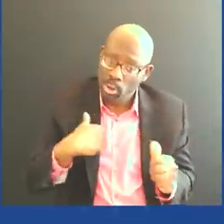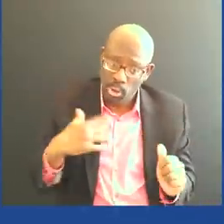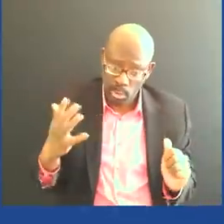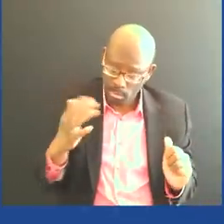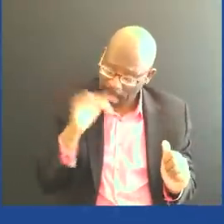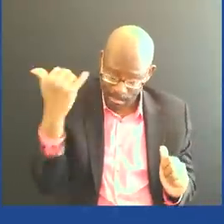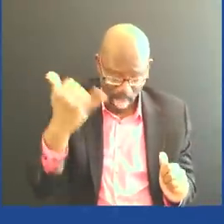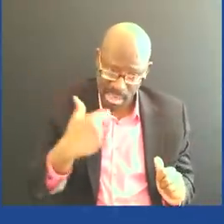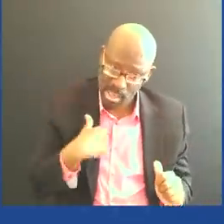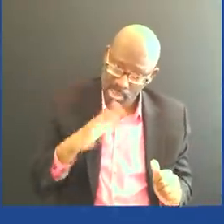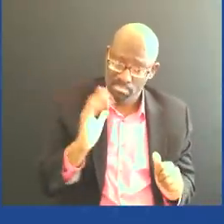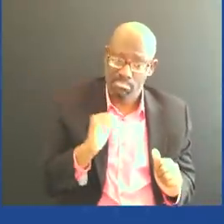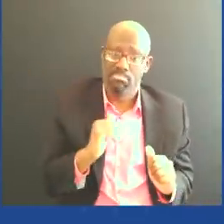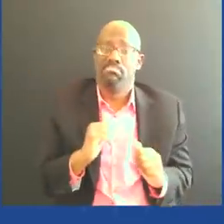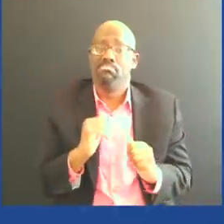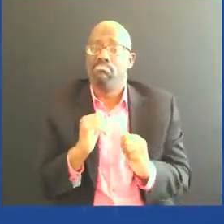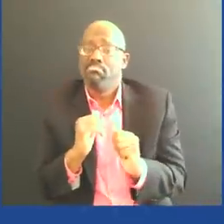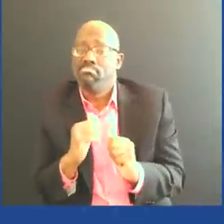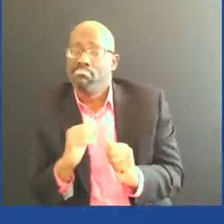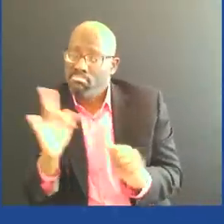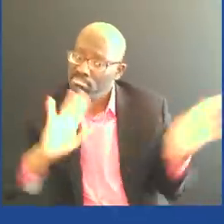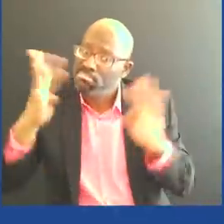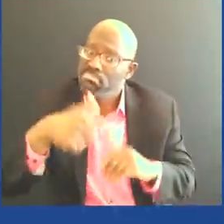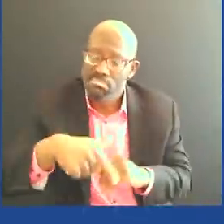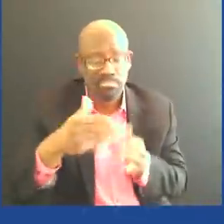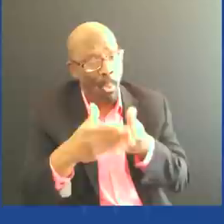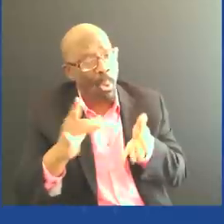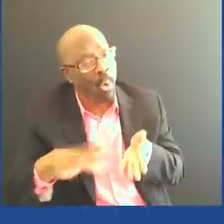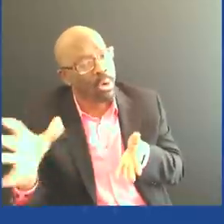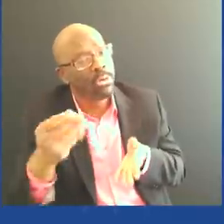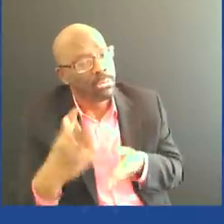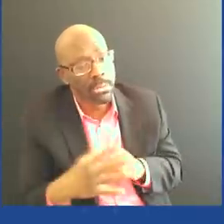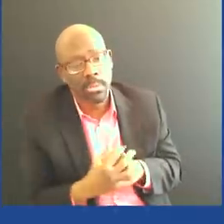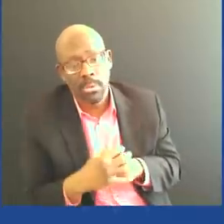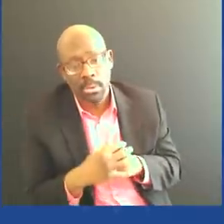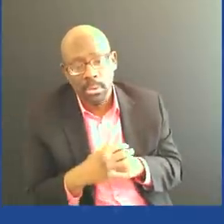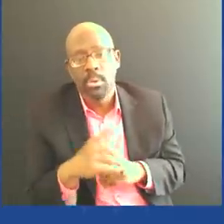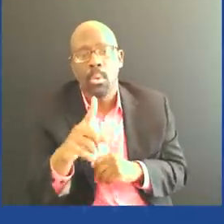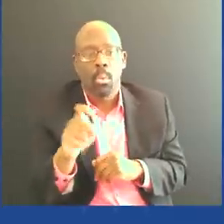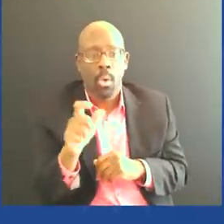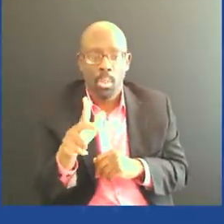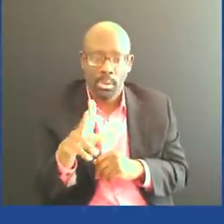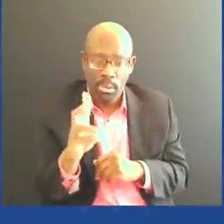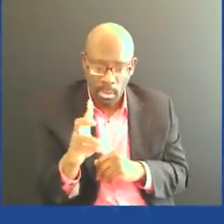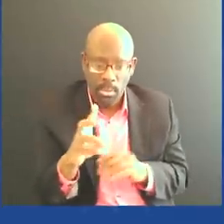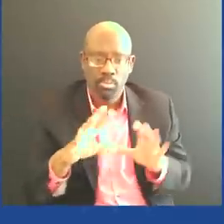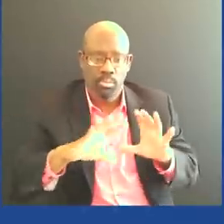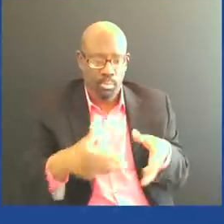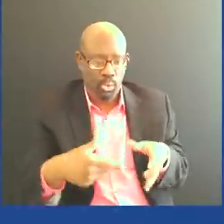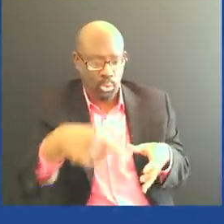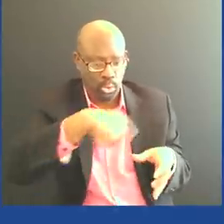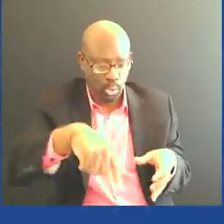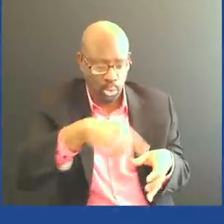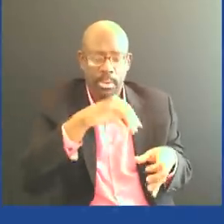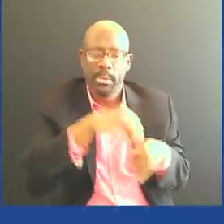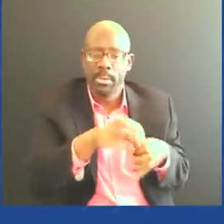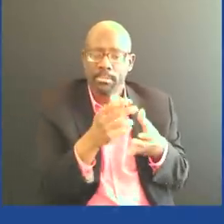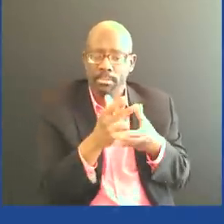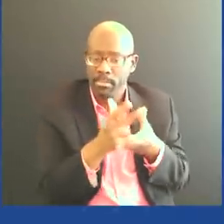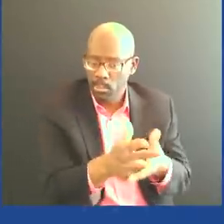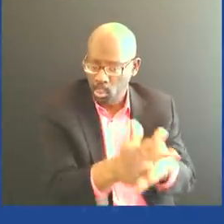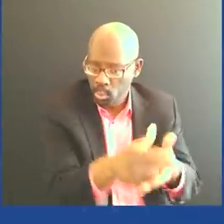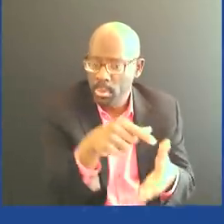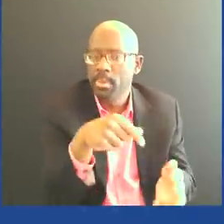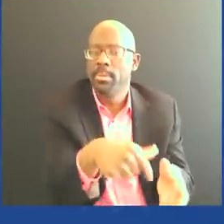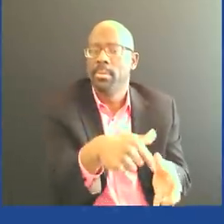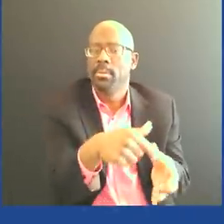As it turns out, there are 136 crew members aboard the USS Delaware. They hail from 20 states in our country, as far away as Hawaii